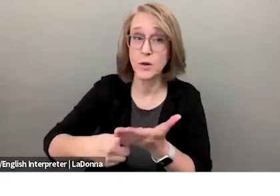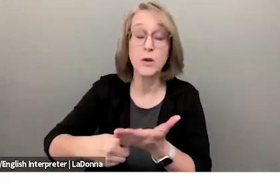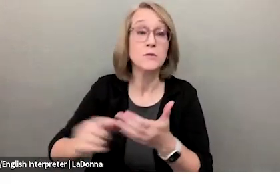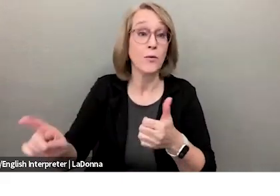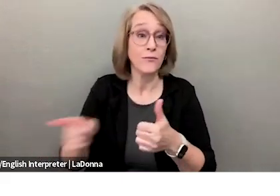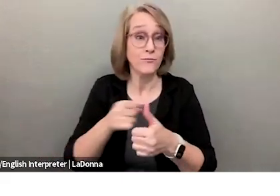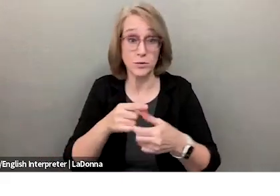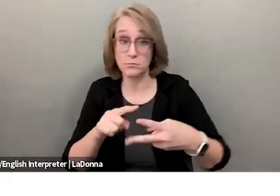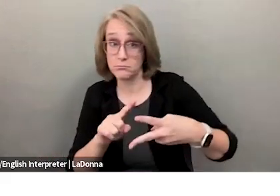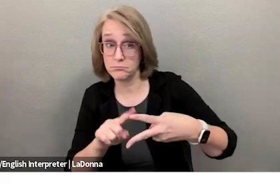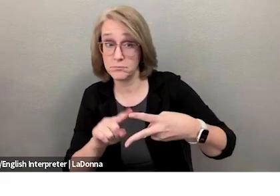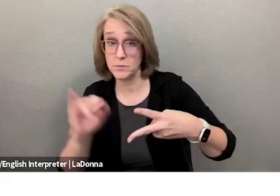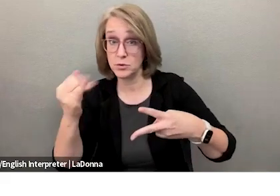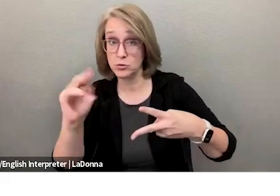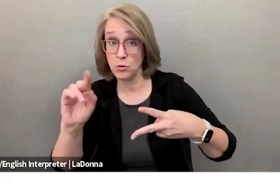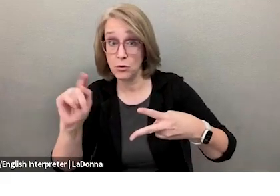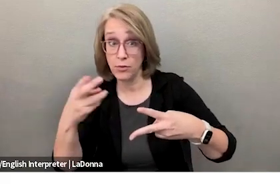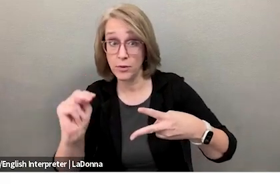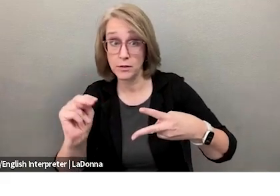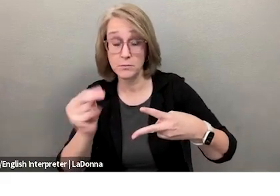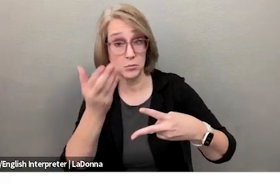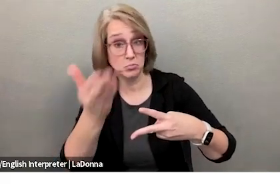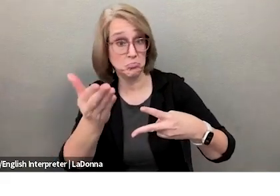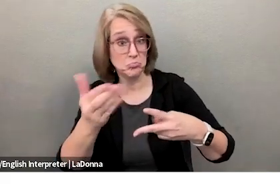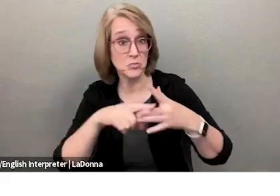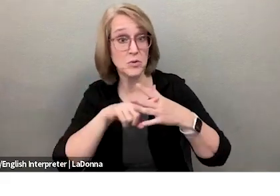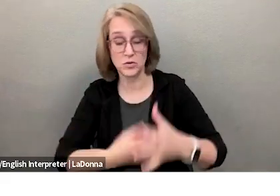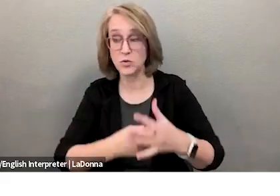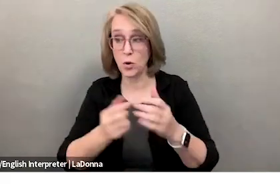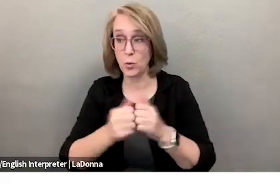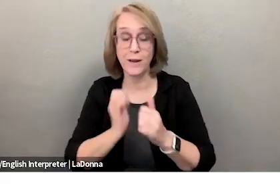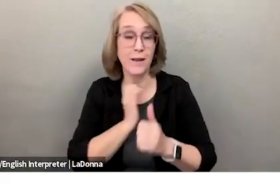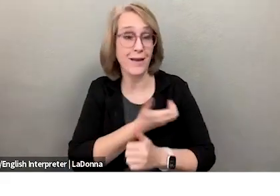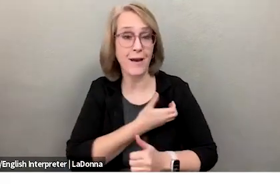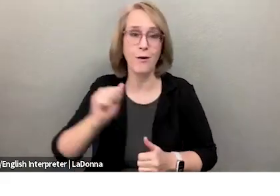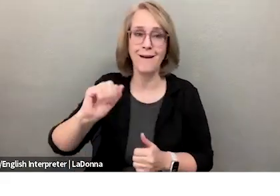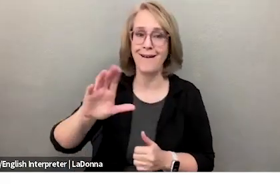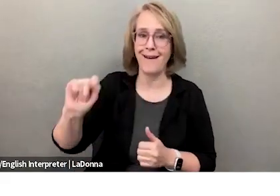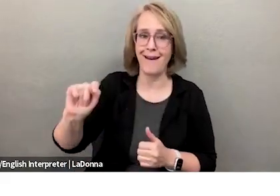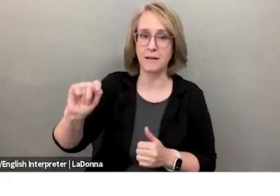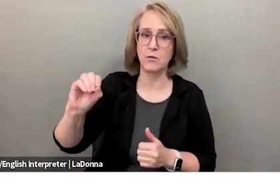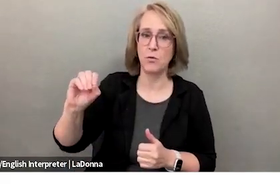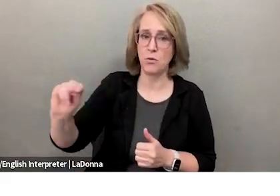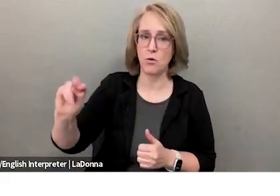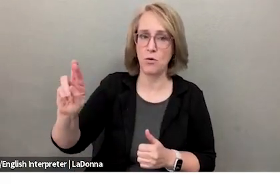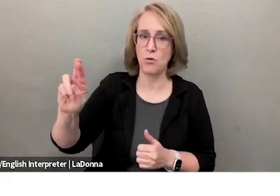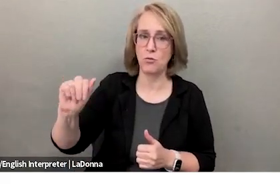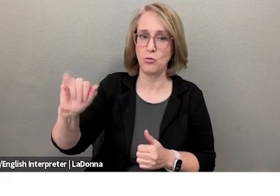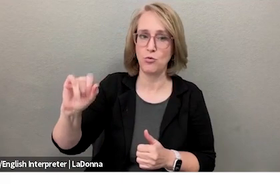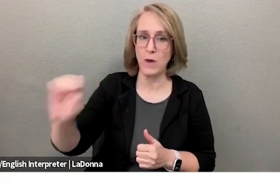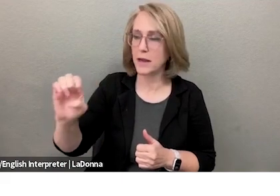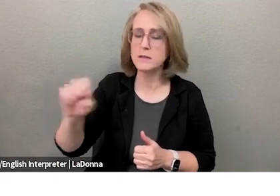if we can turn to you to kick off the Act on RAISE campaign's vision for the updated